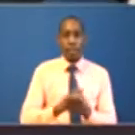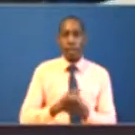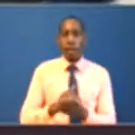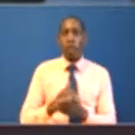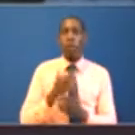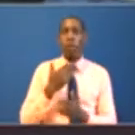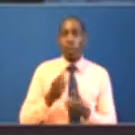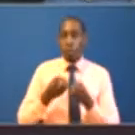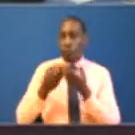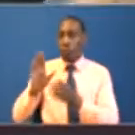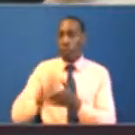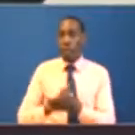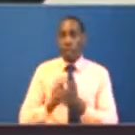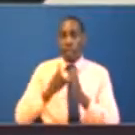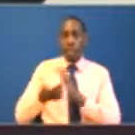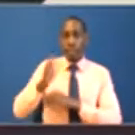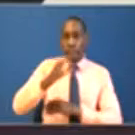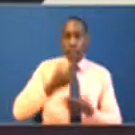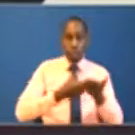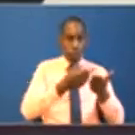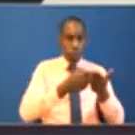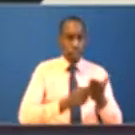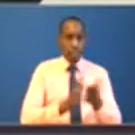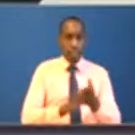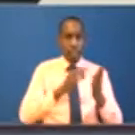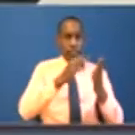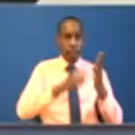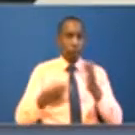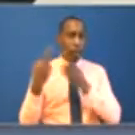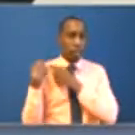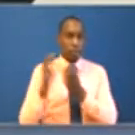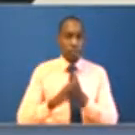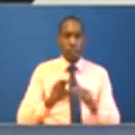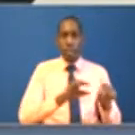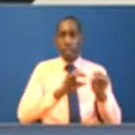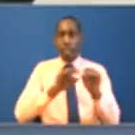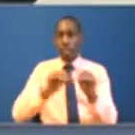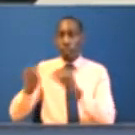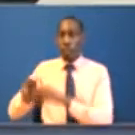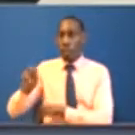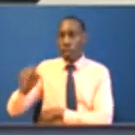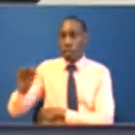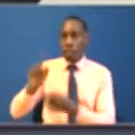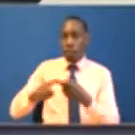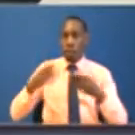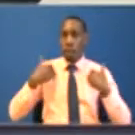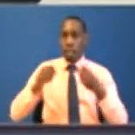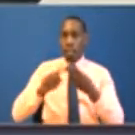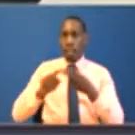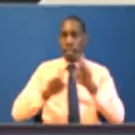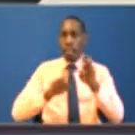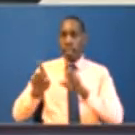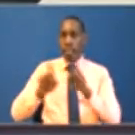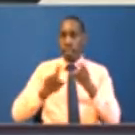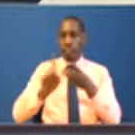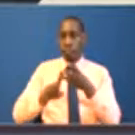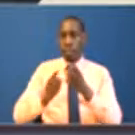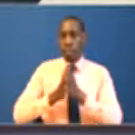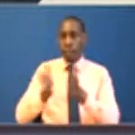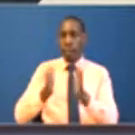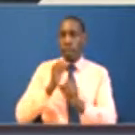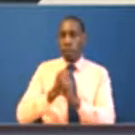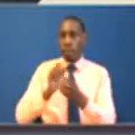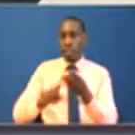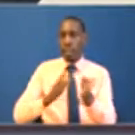update we need to give but i'll come back to you as we dig deeper into those four functions that were allocated to the nms health uh transport public works and planning as